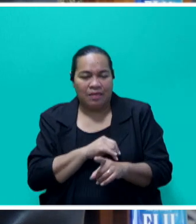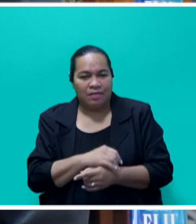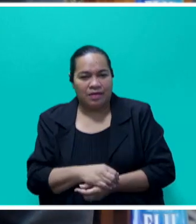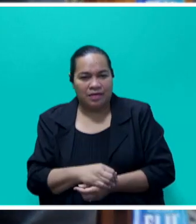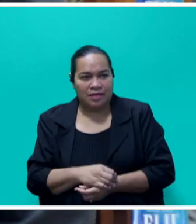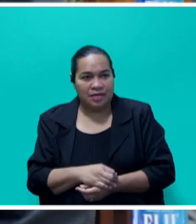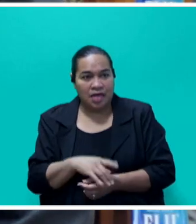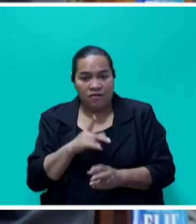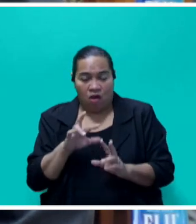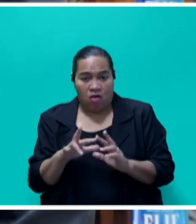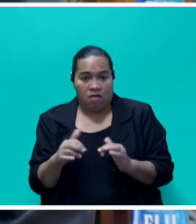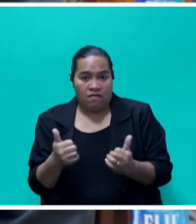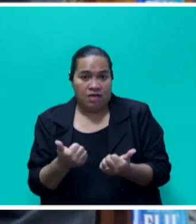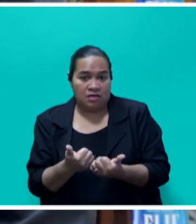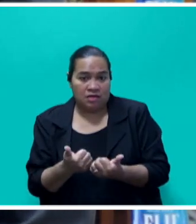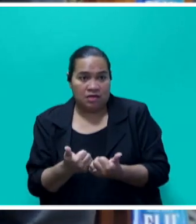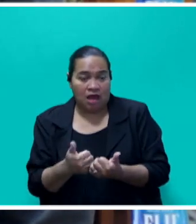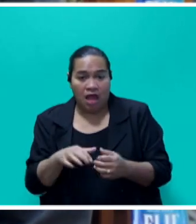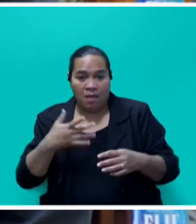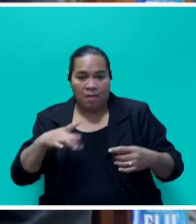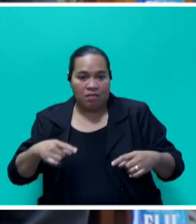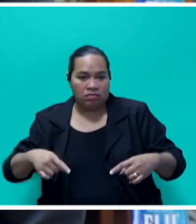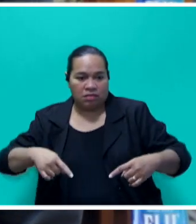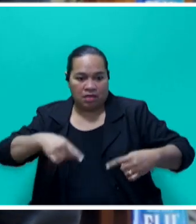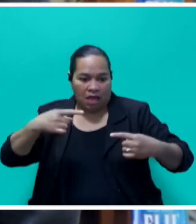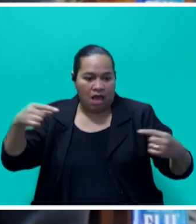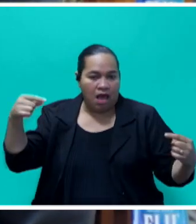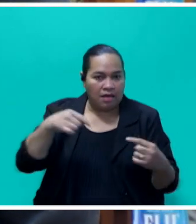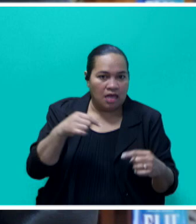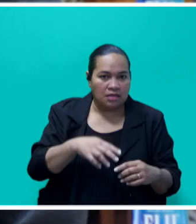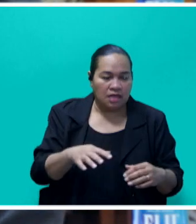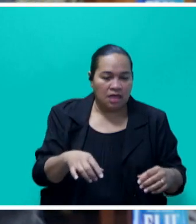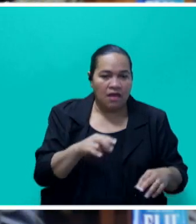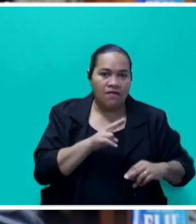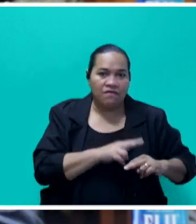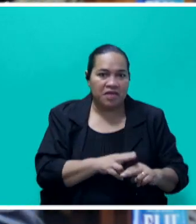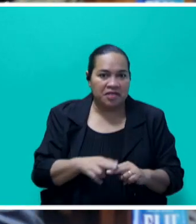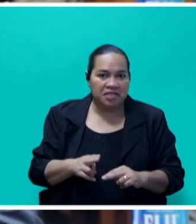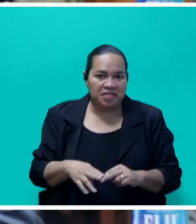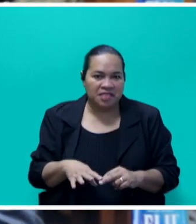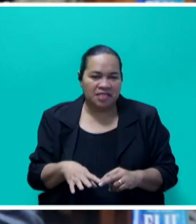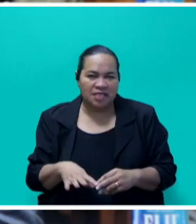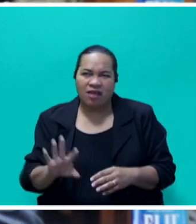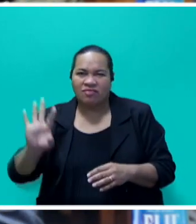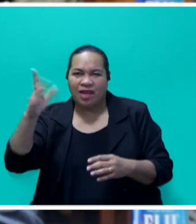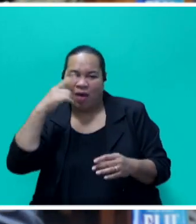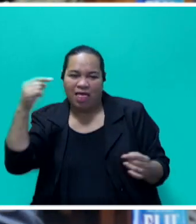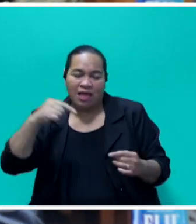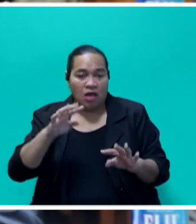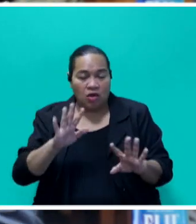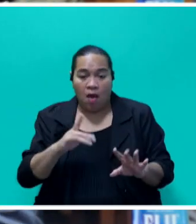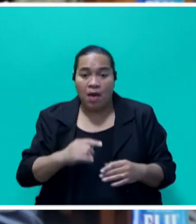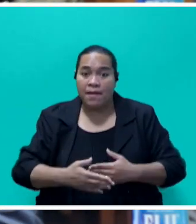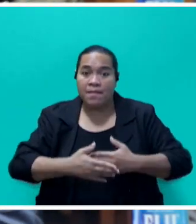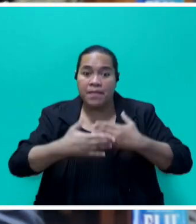a conventional attack against Fiji and its interests. But the biggest threat to